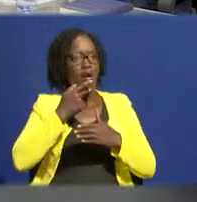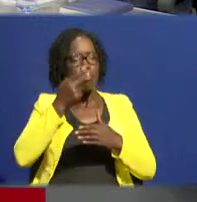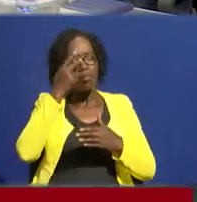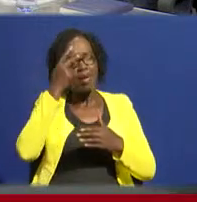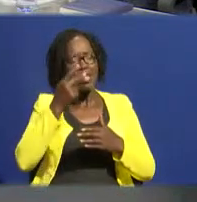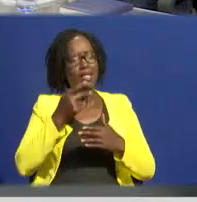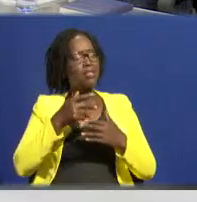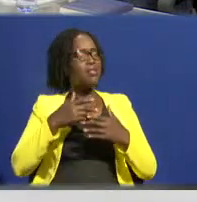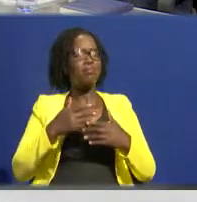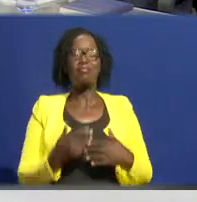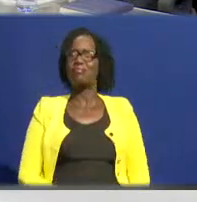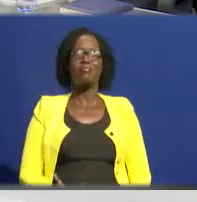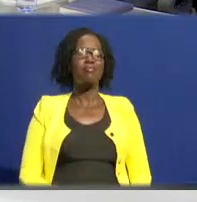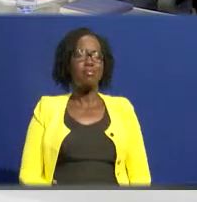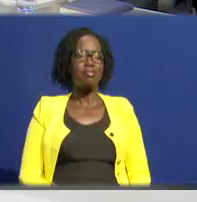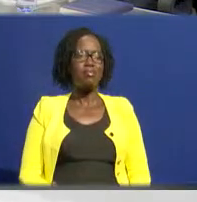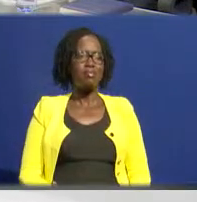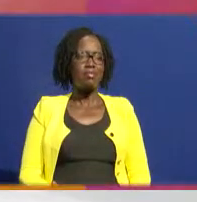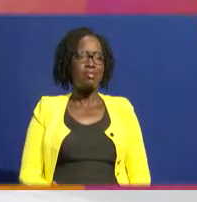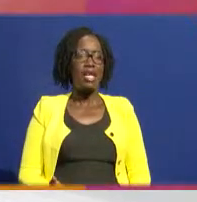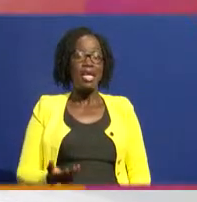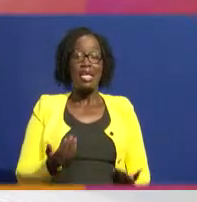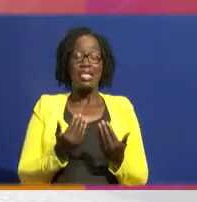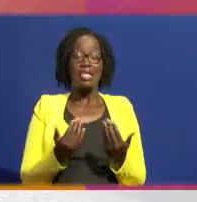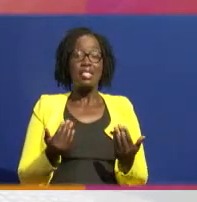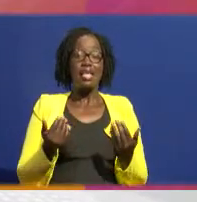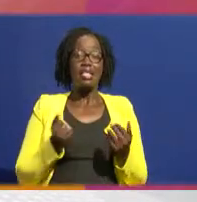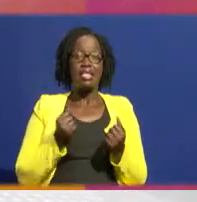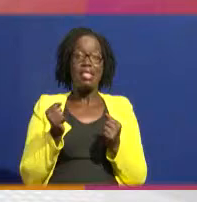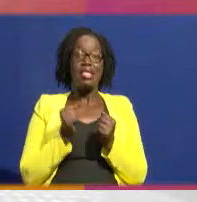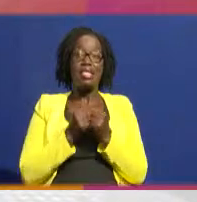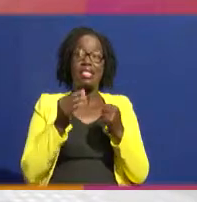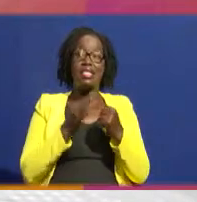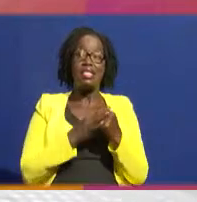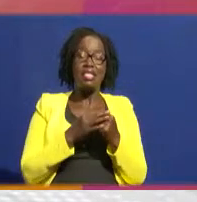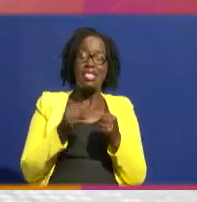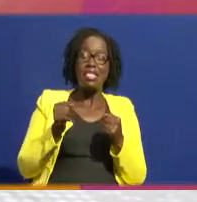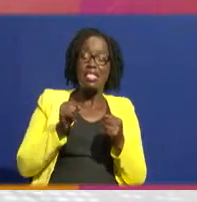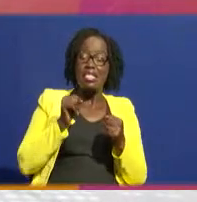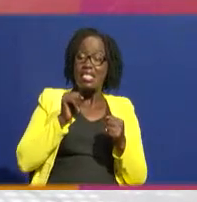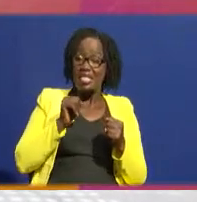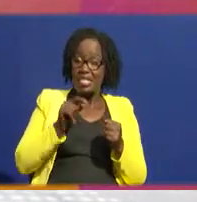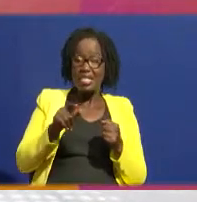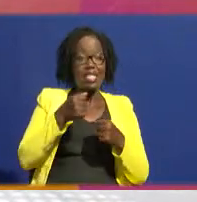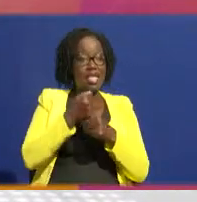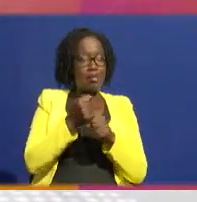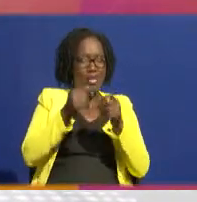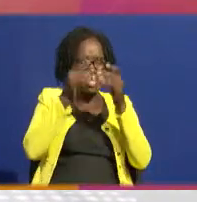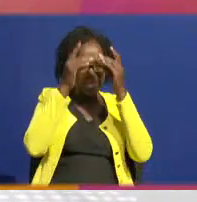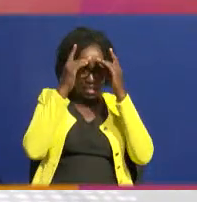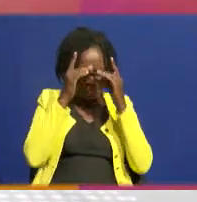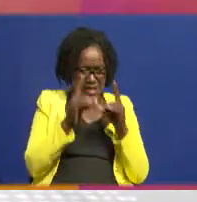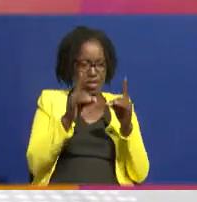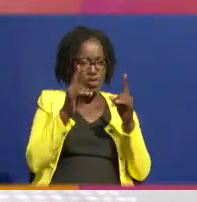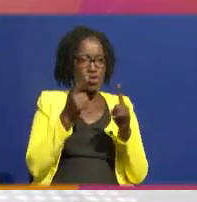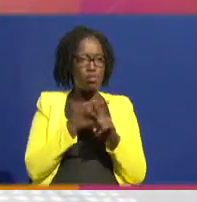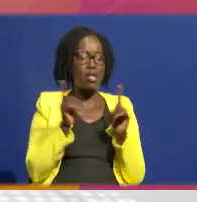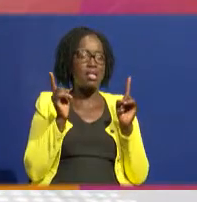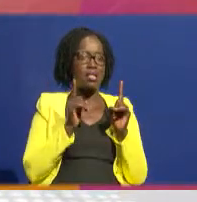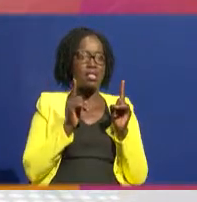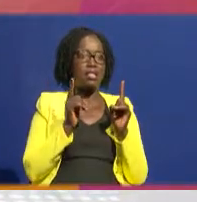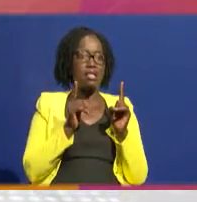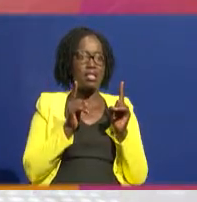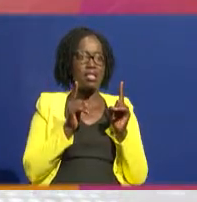torn between, because now the child is 18. He or she can make some of his or her own decisions. But unfortunately,